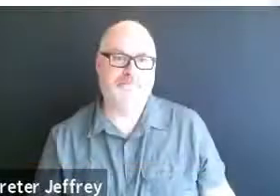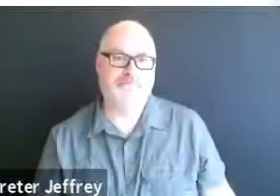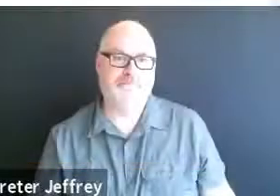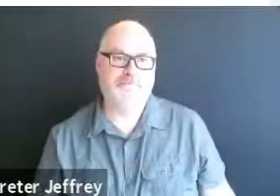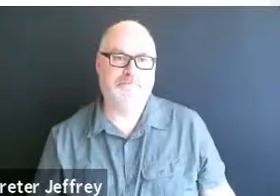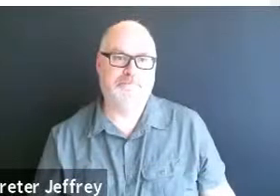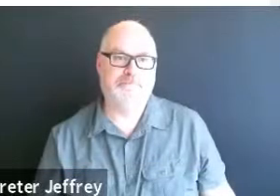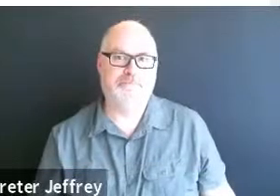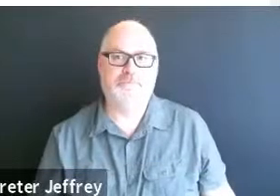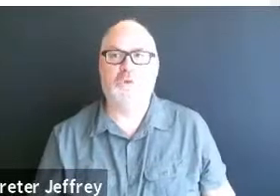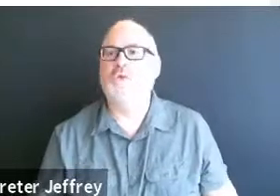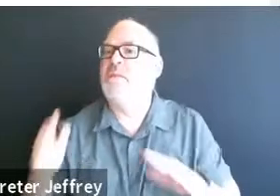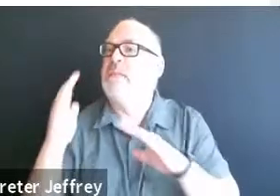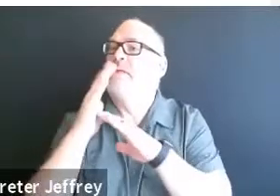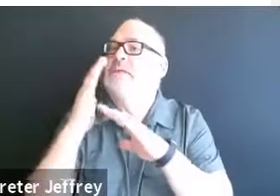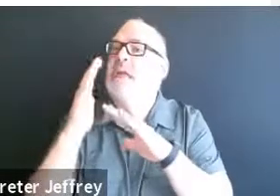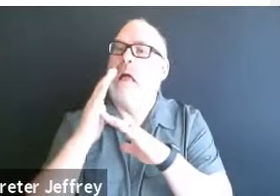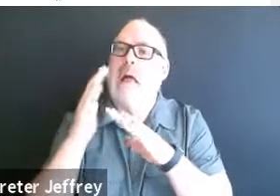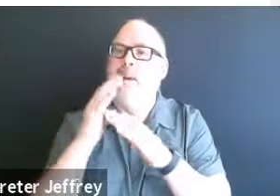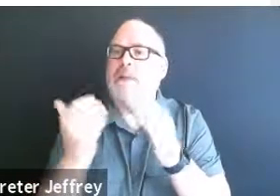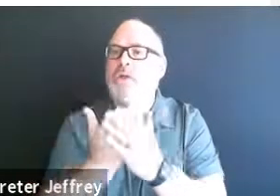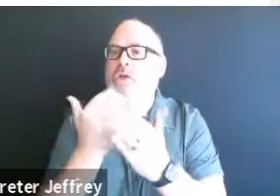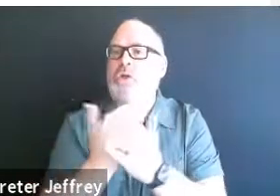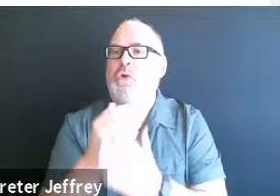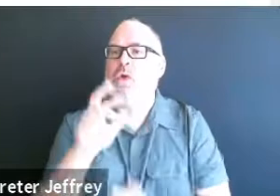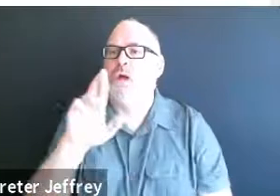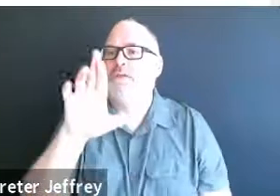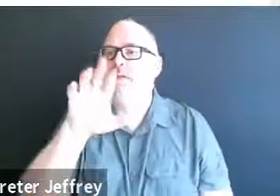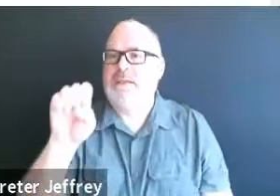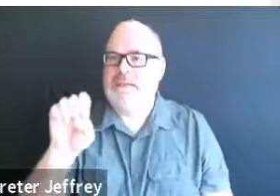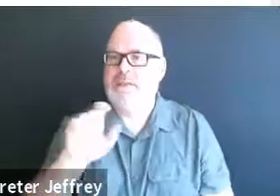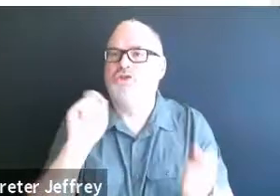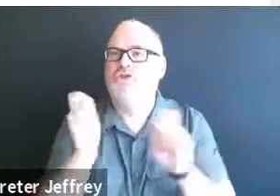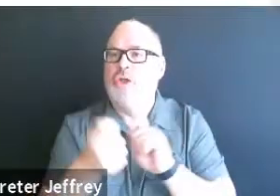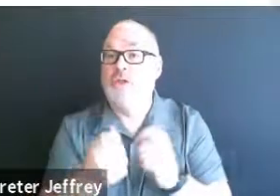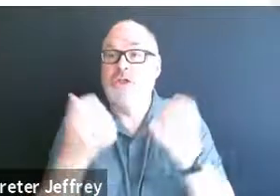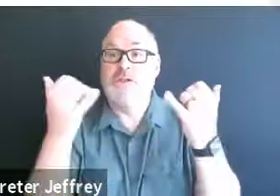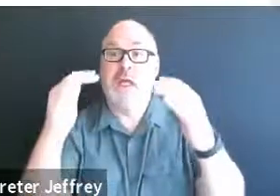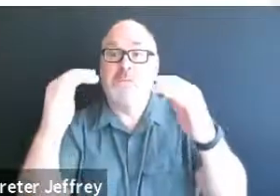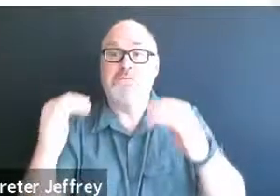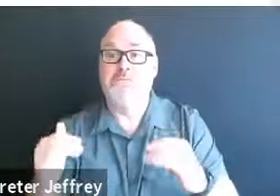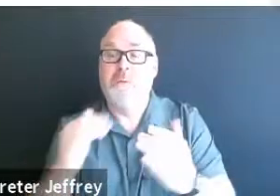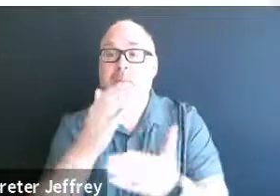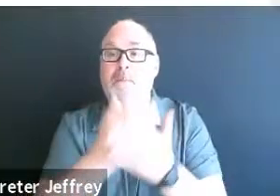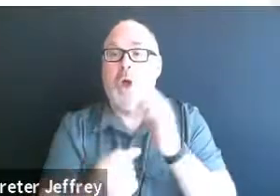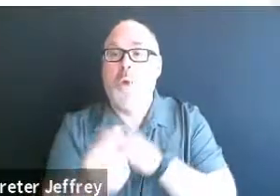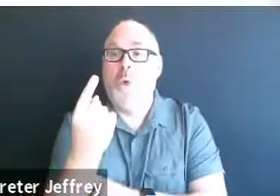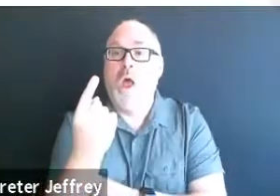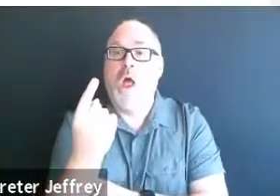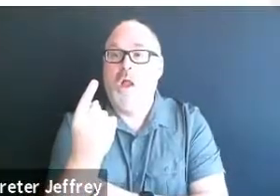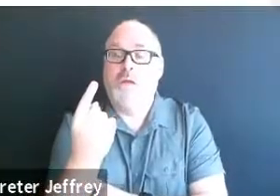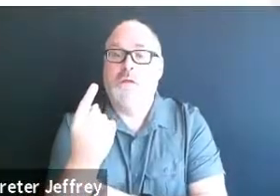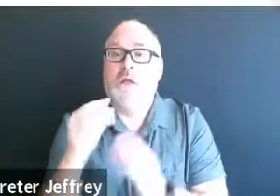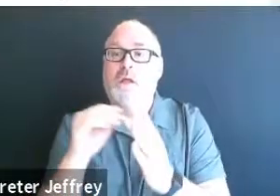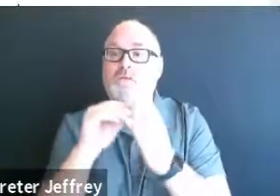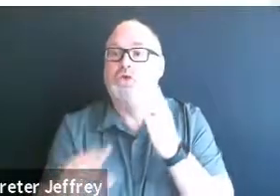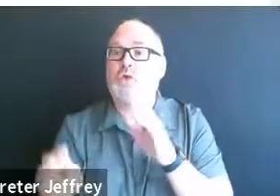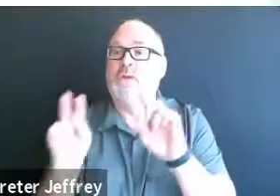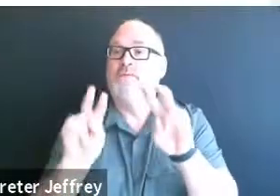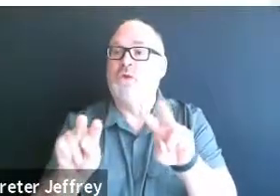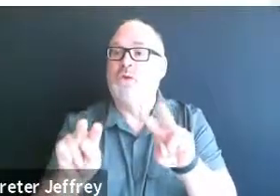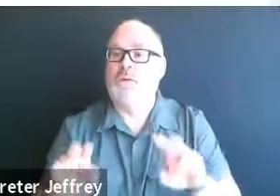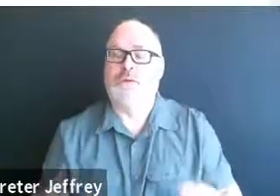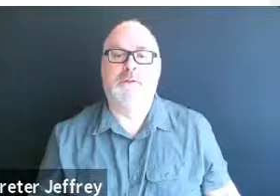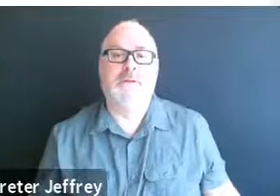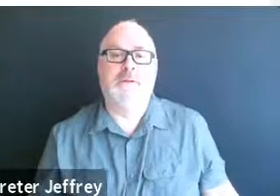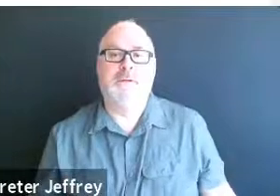So those are the major new rich content editor features. I'd now like to move into part 1 of Student View. So